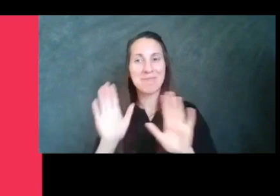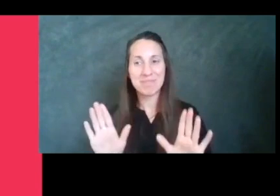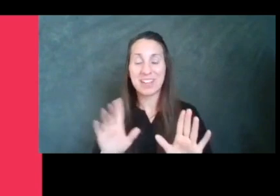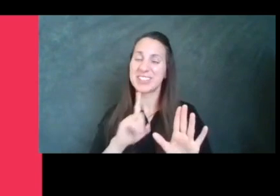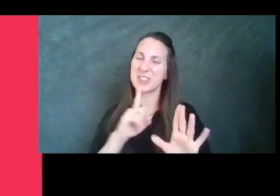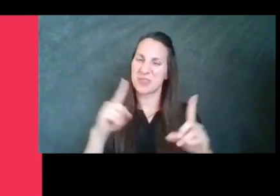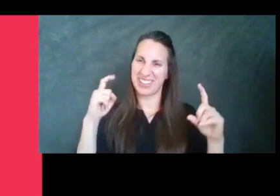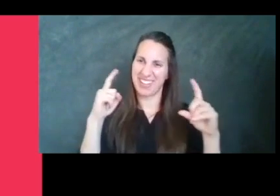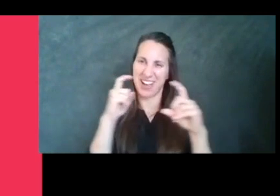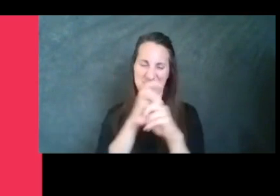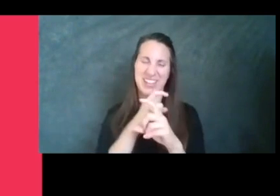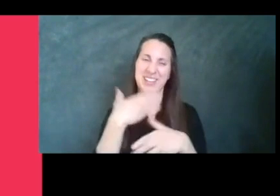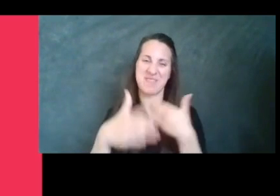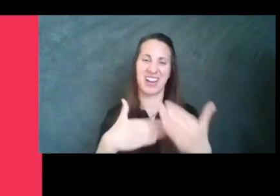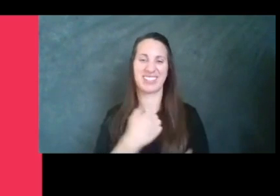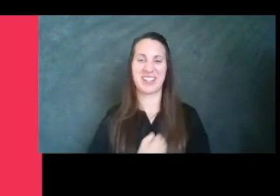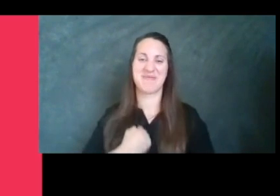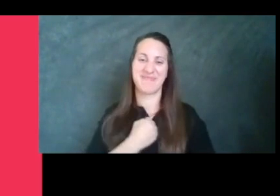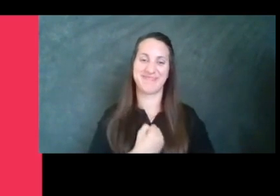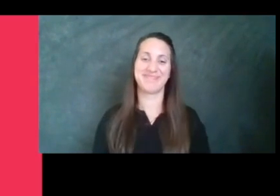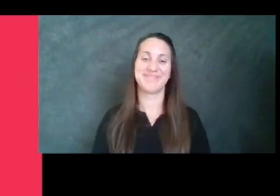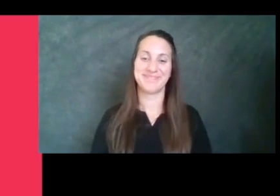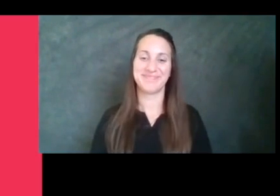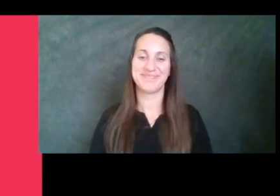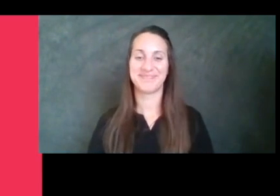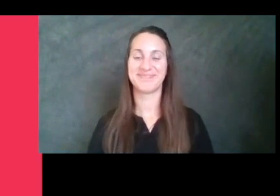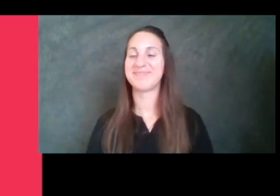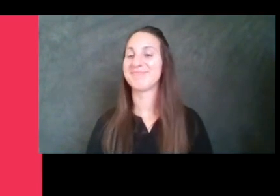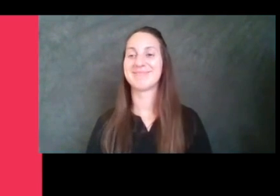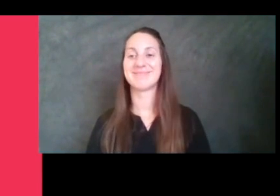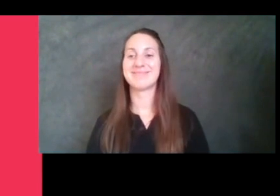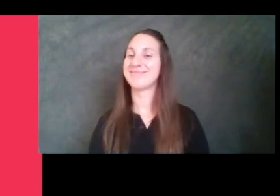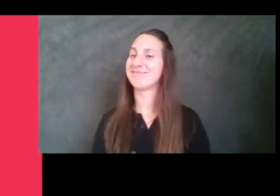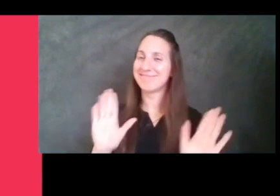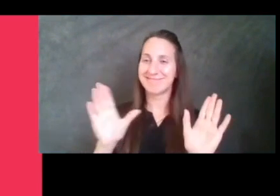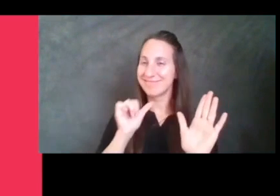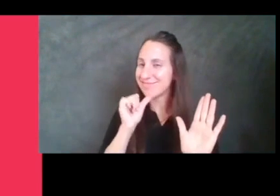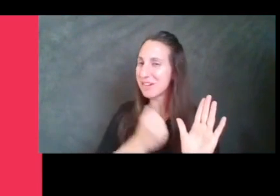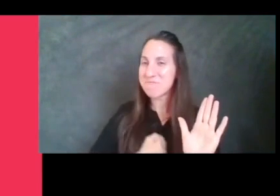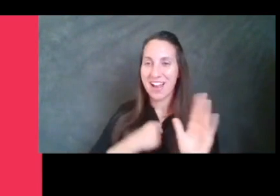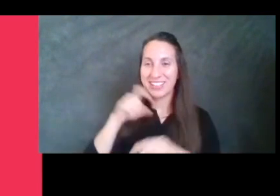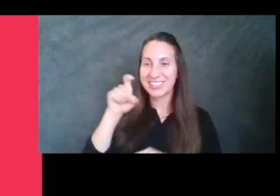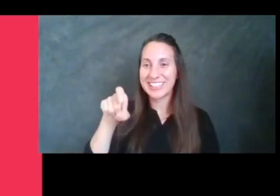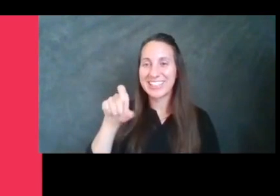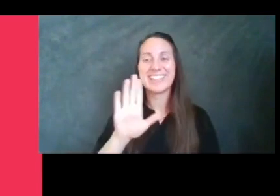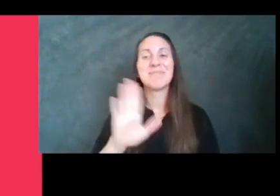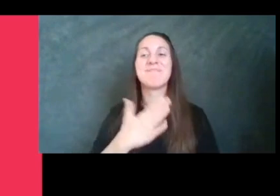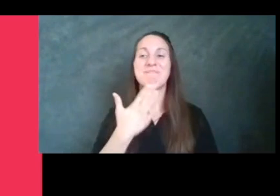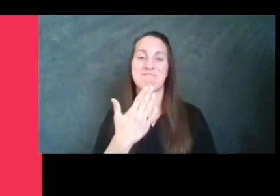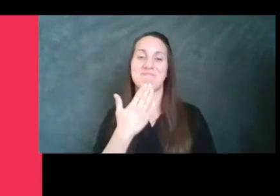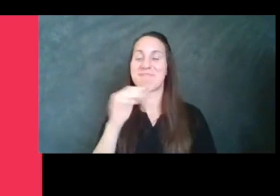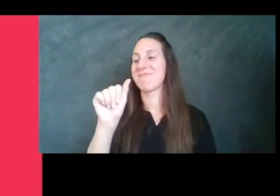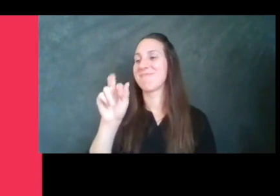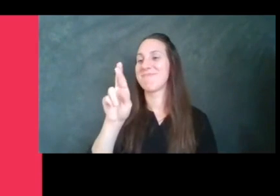complicated process, so I apologize. No apology necessary, and thank you, Ariella. And of course, you'll be able